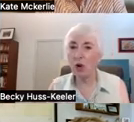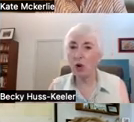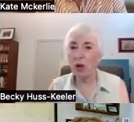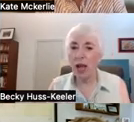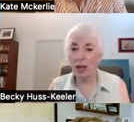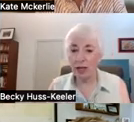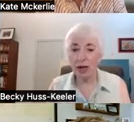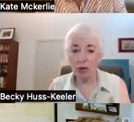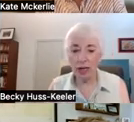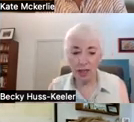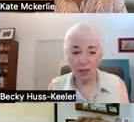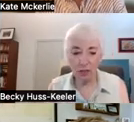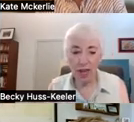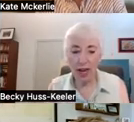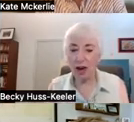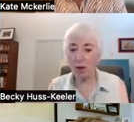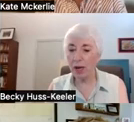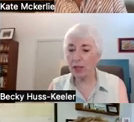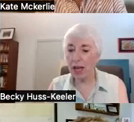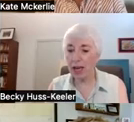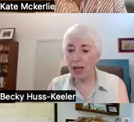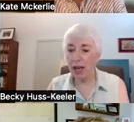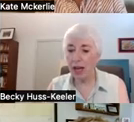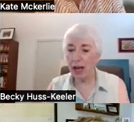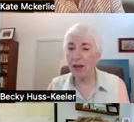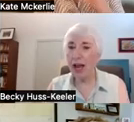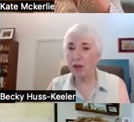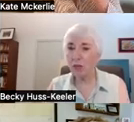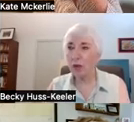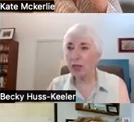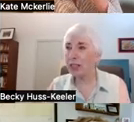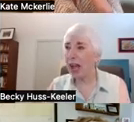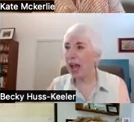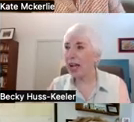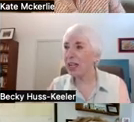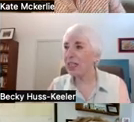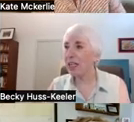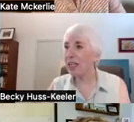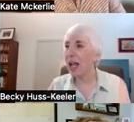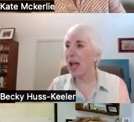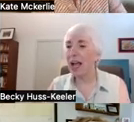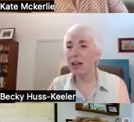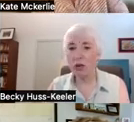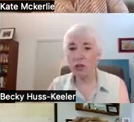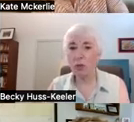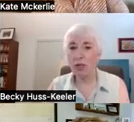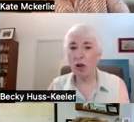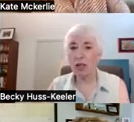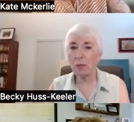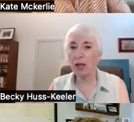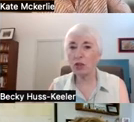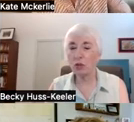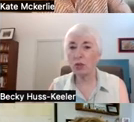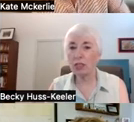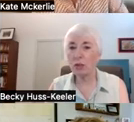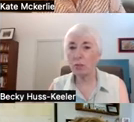to know not only that they're there, but that how to really to access it. And also we